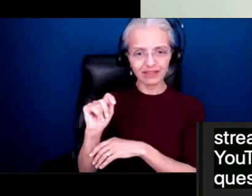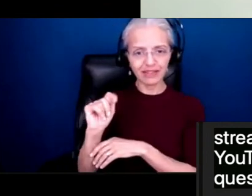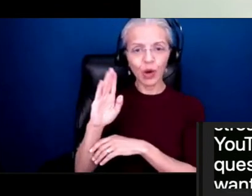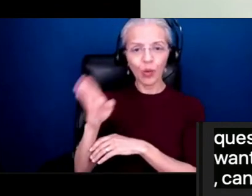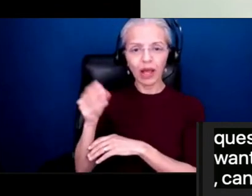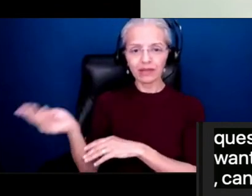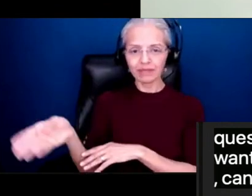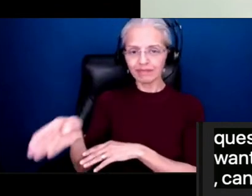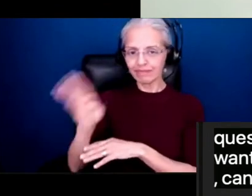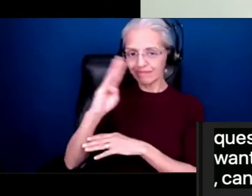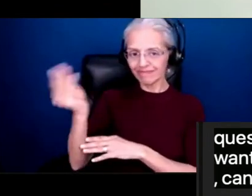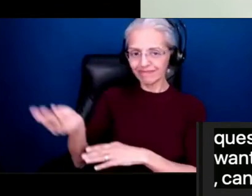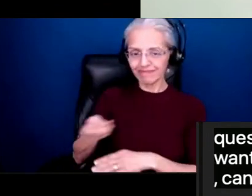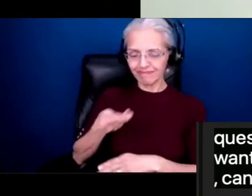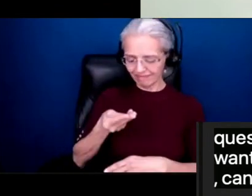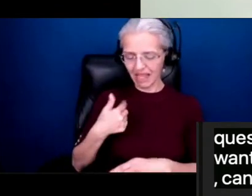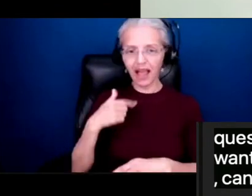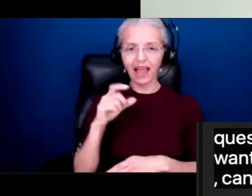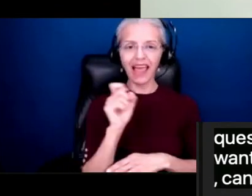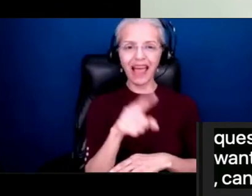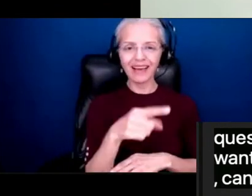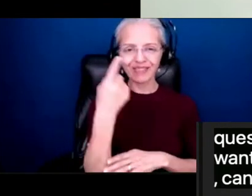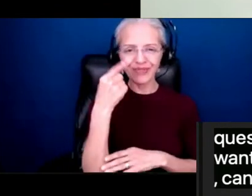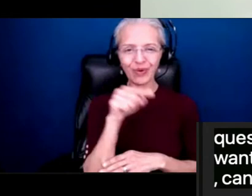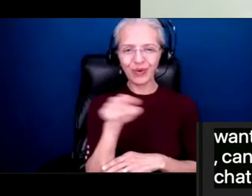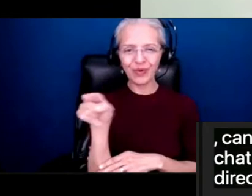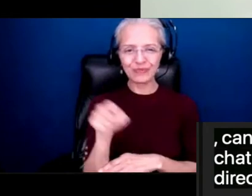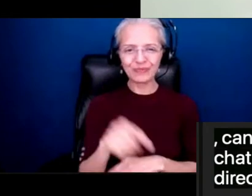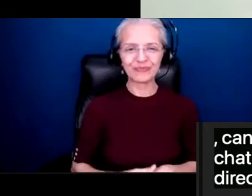sent directly to me and I can ask them on your behalf.